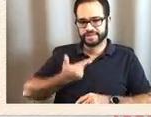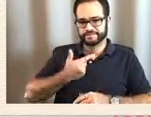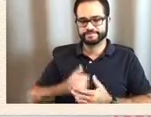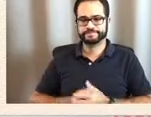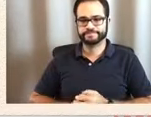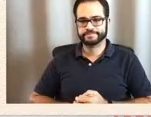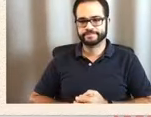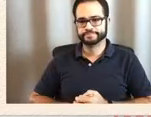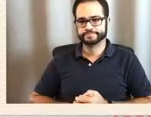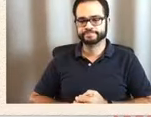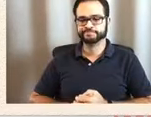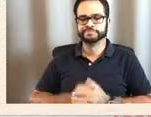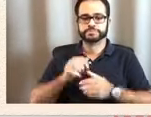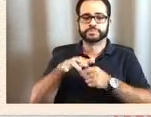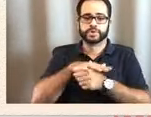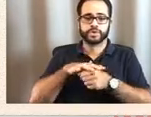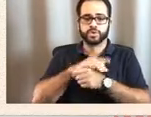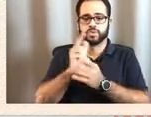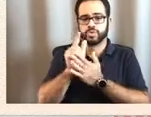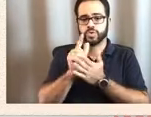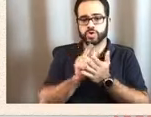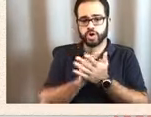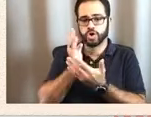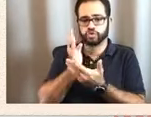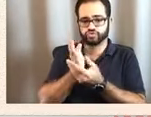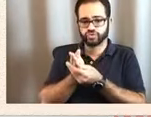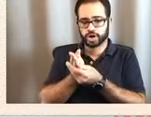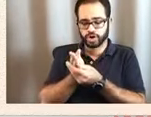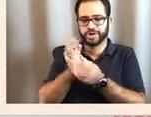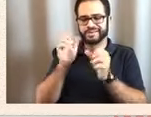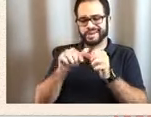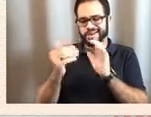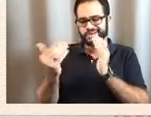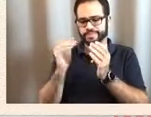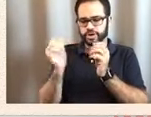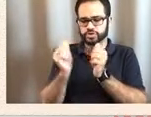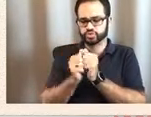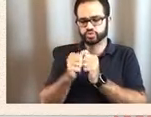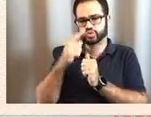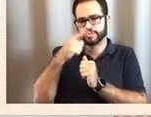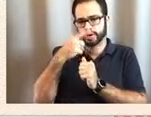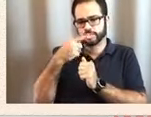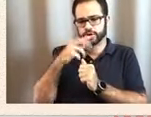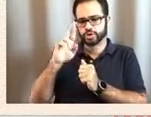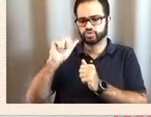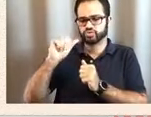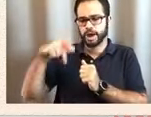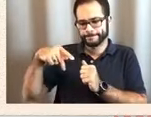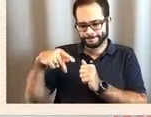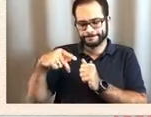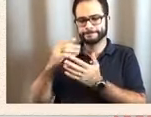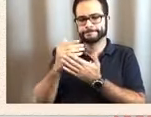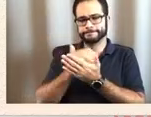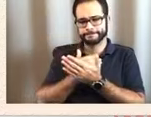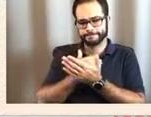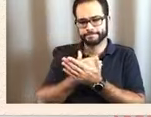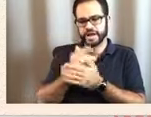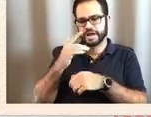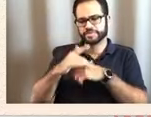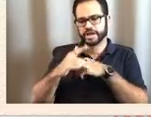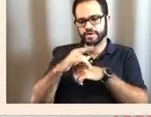The local law records can be compared to the Clearinghouse public rap sheet that is available to you for 30 days after